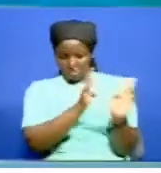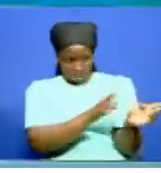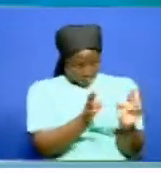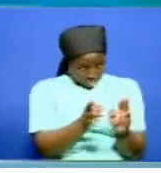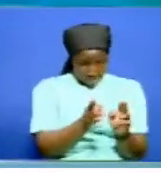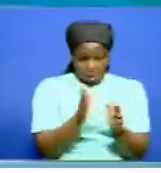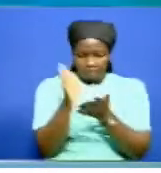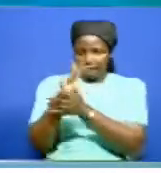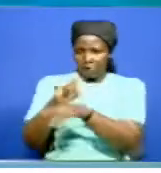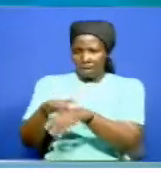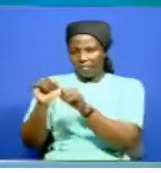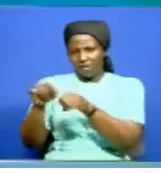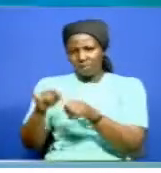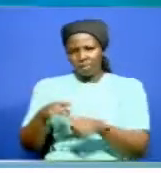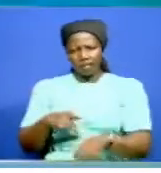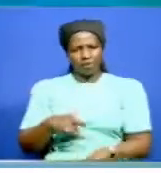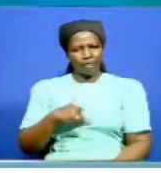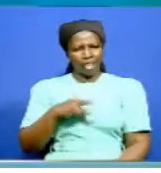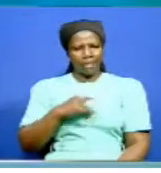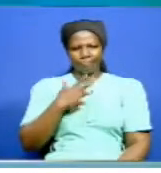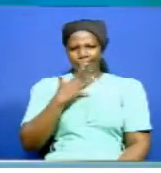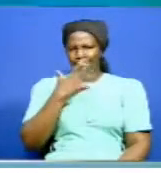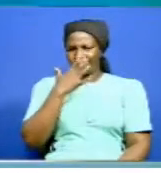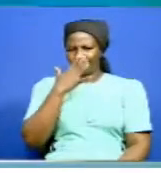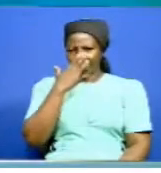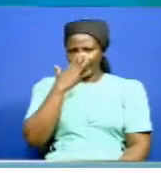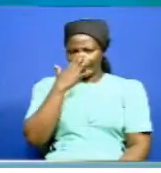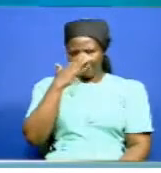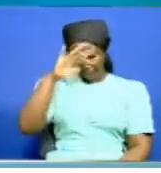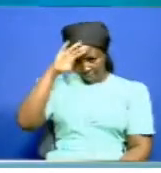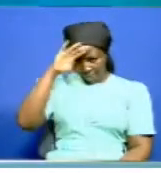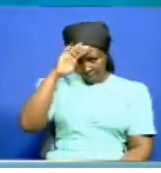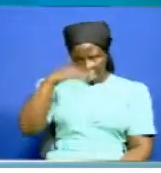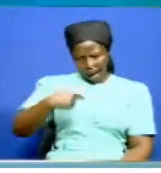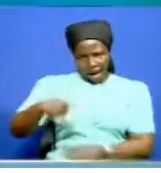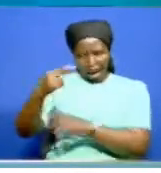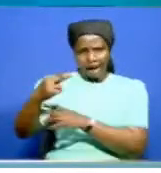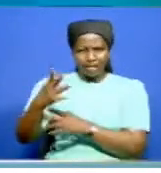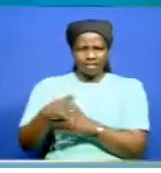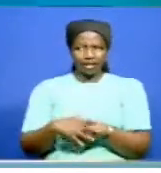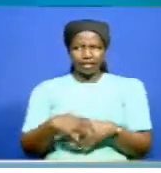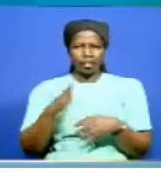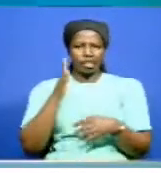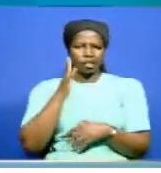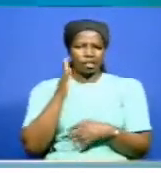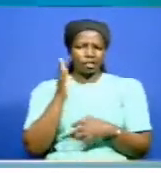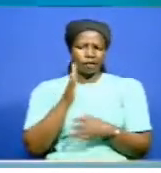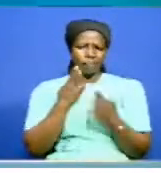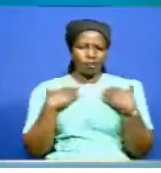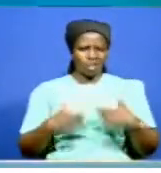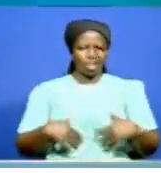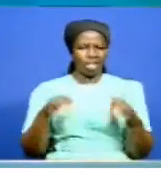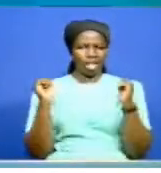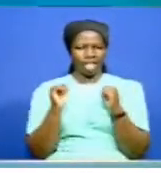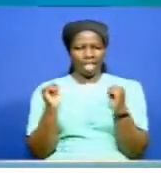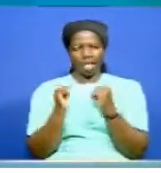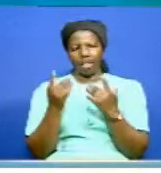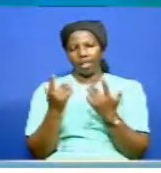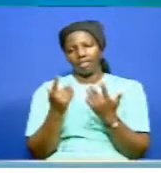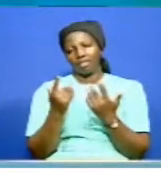get fever, right? Some chills, body pain. But this is actually just your immune response. You see, your body is